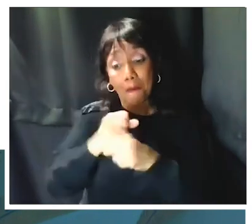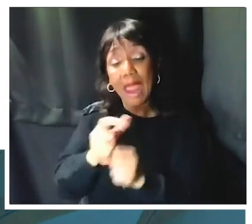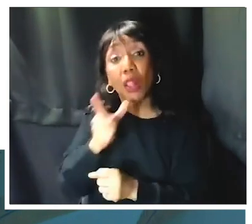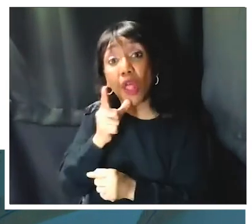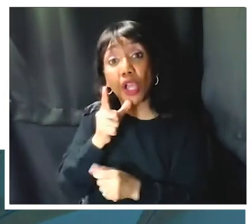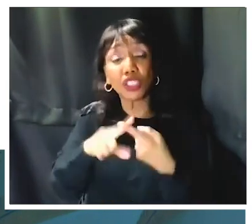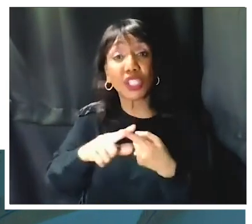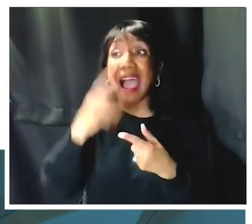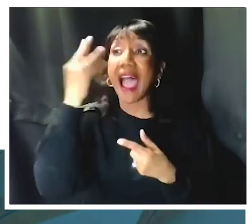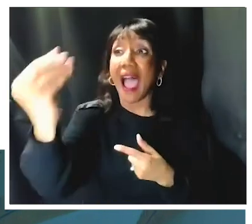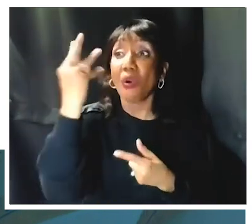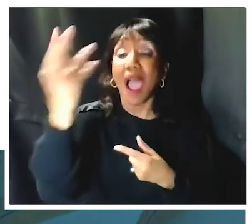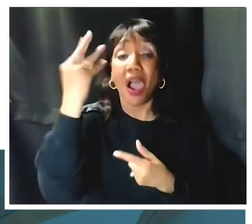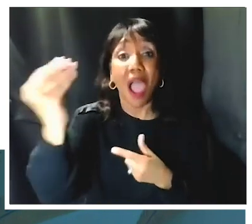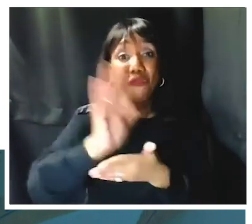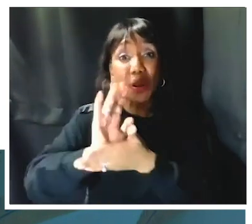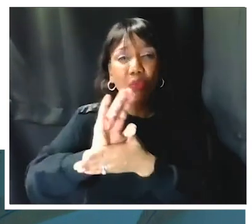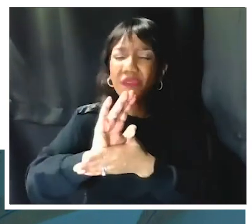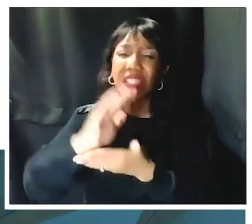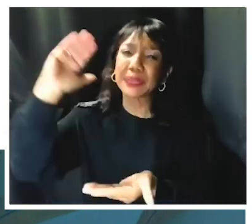streaming services.